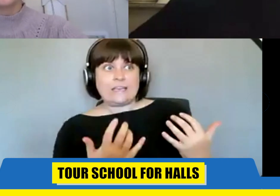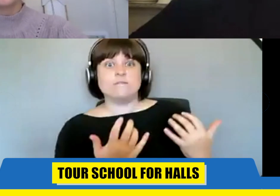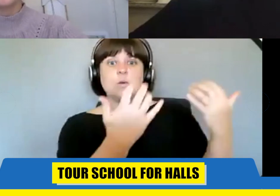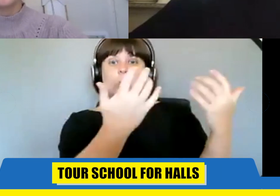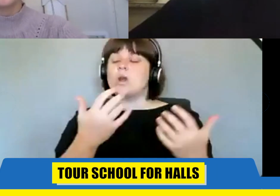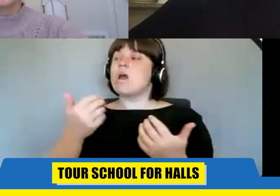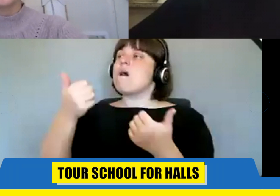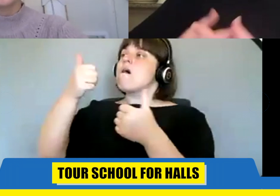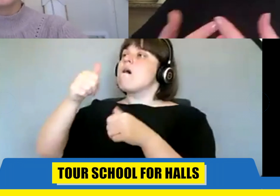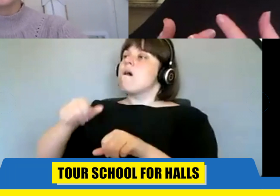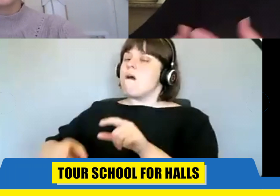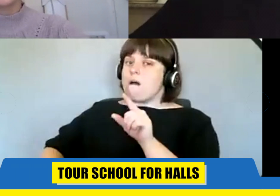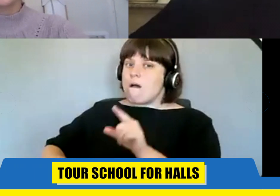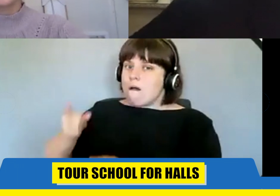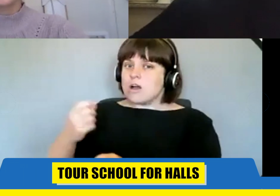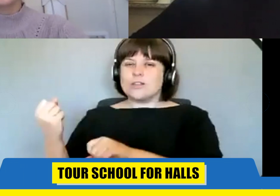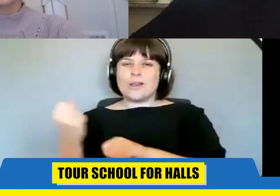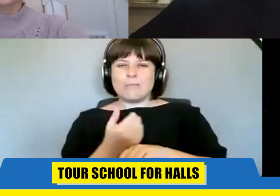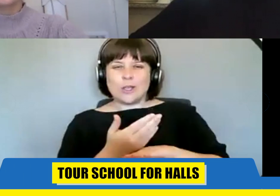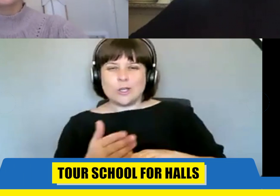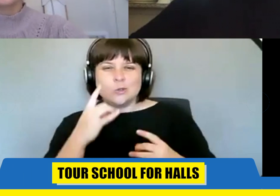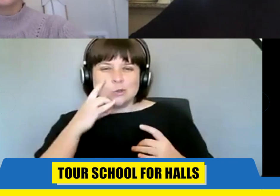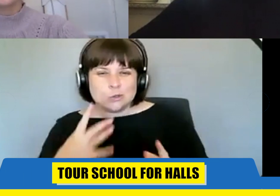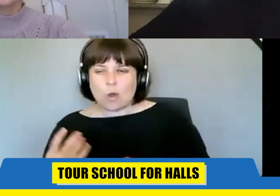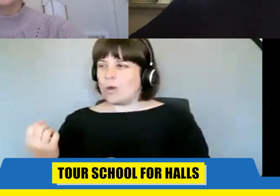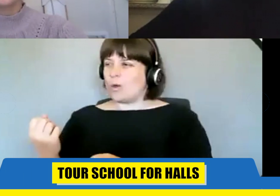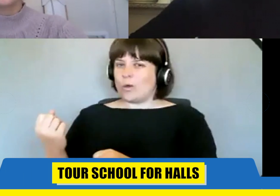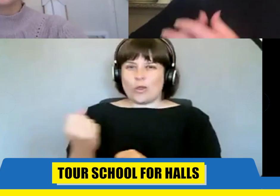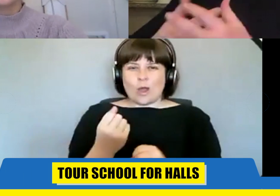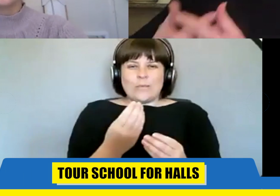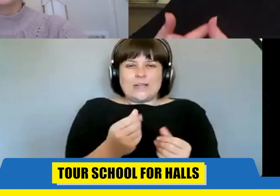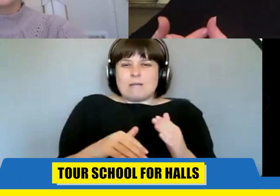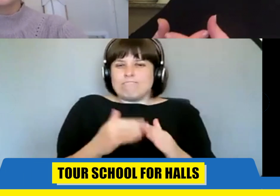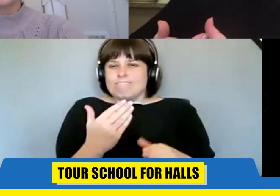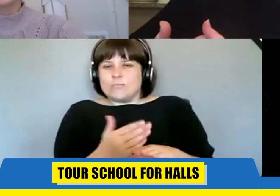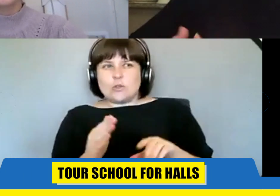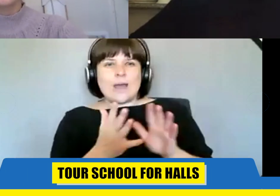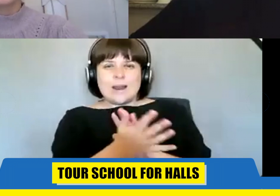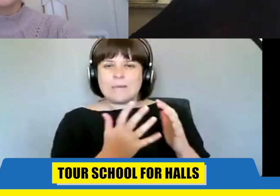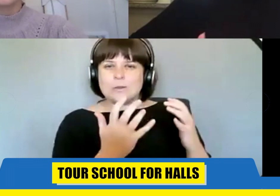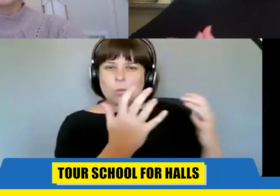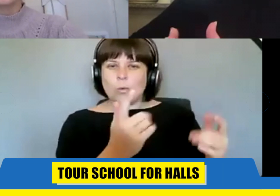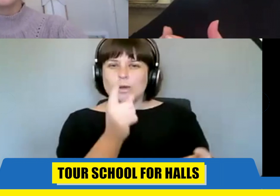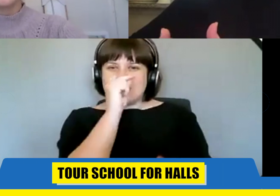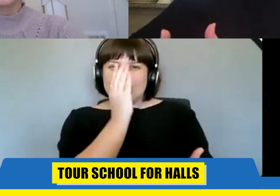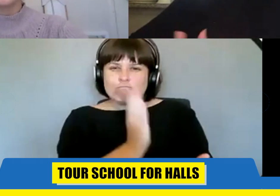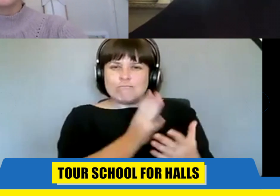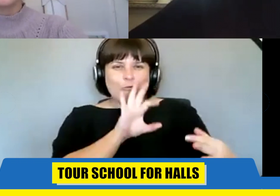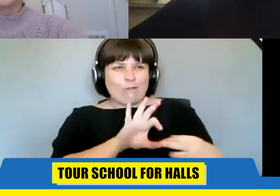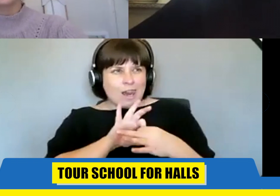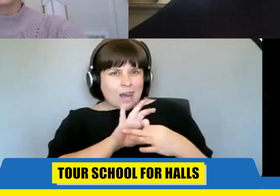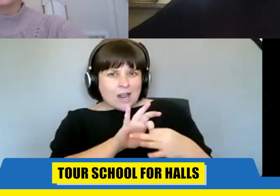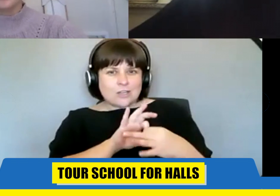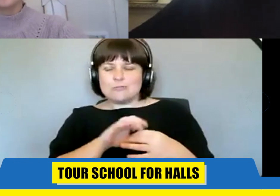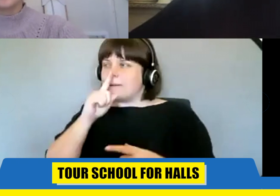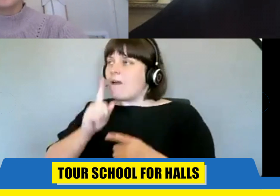new show, they'll bring a different part of their repertoire, but the audience gets a chance to form a real relationship with them and to understand their